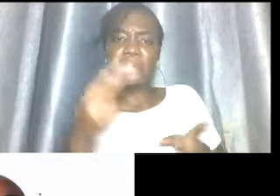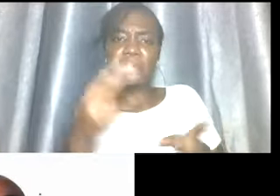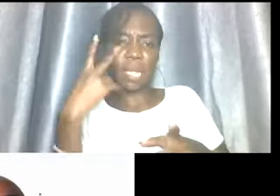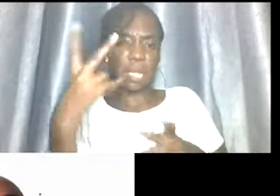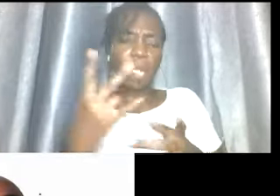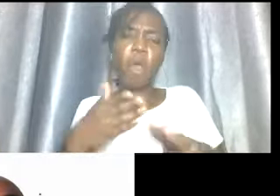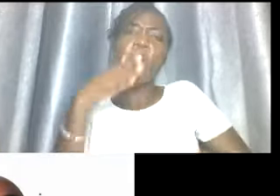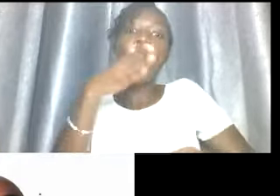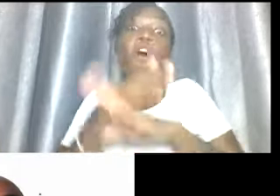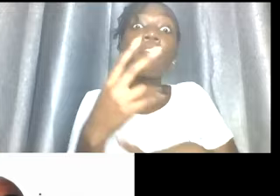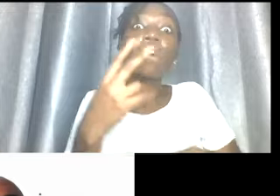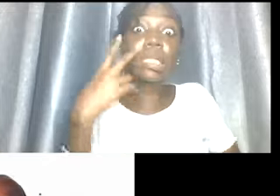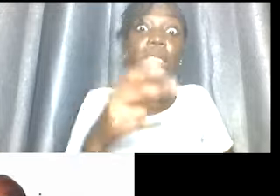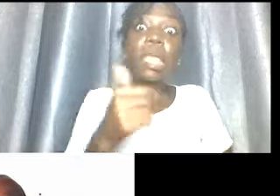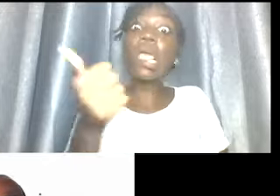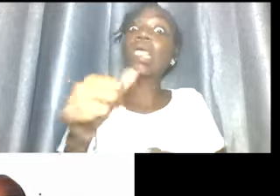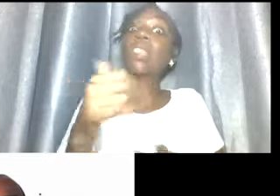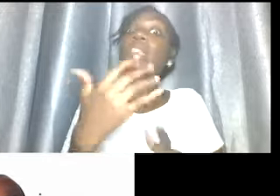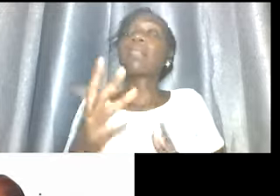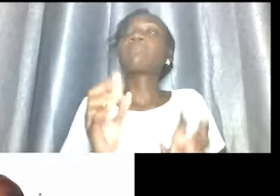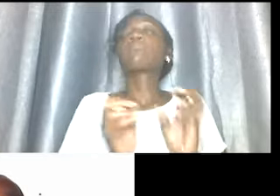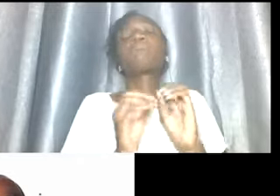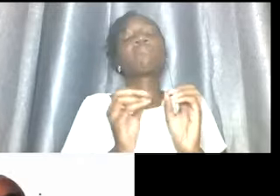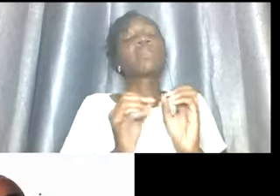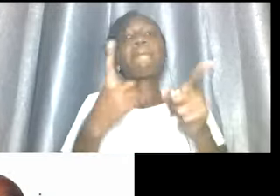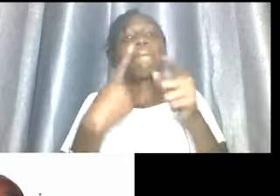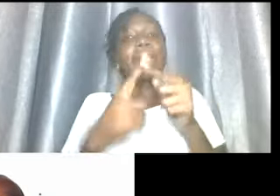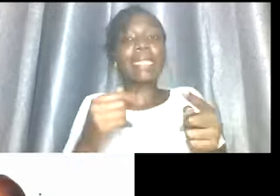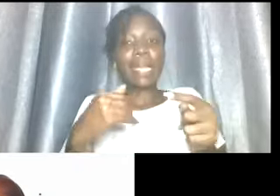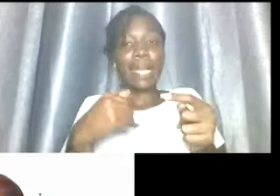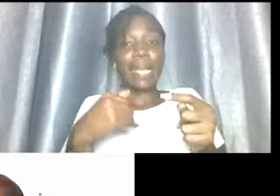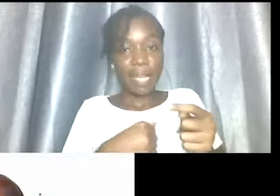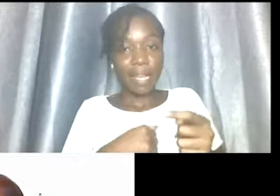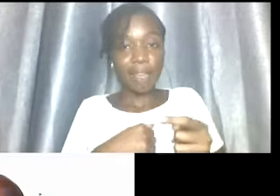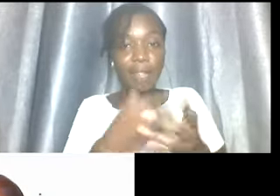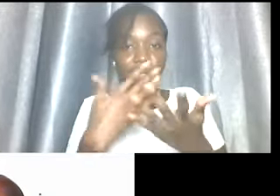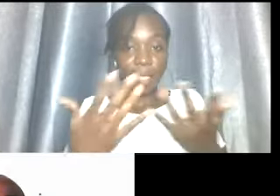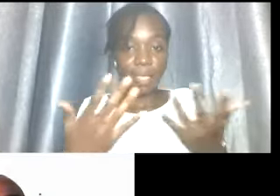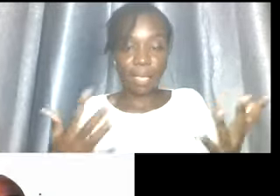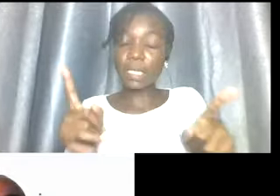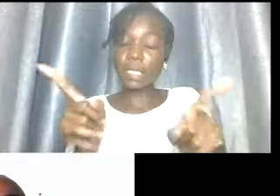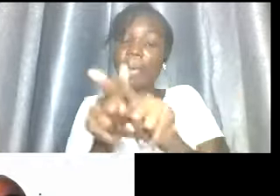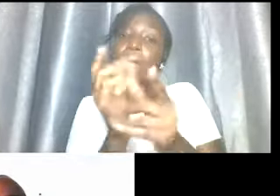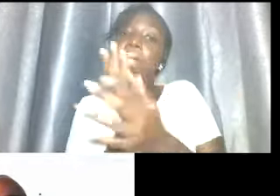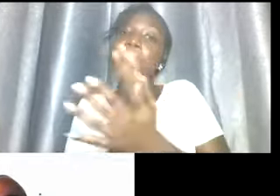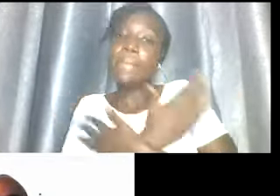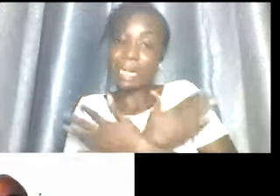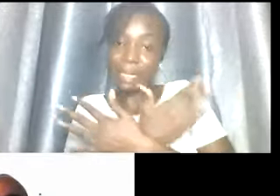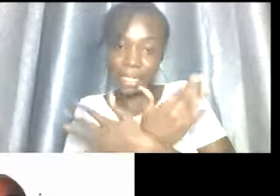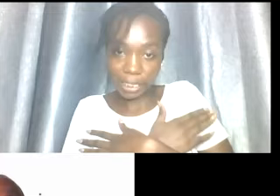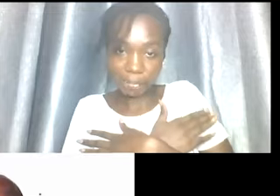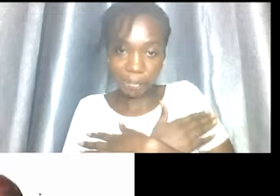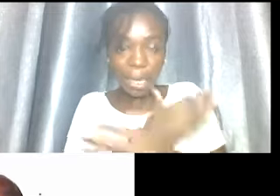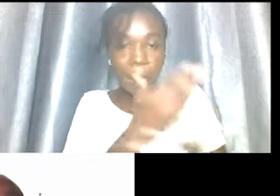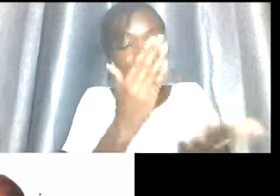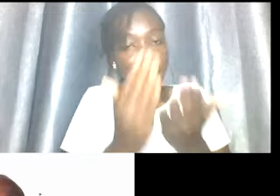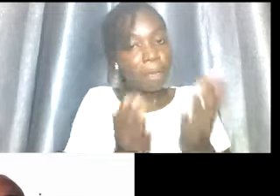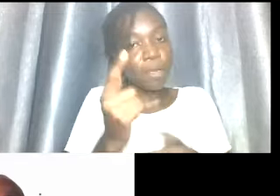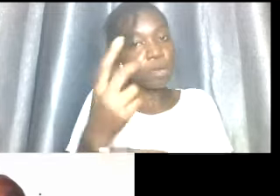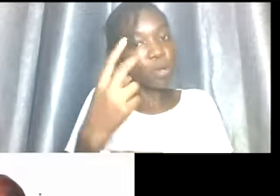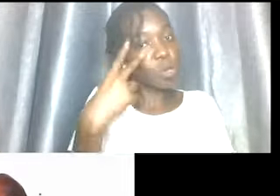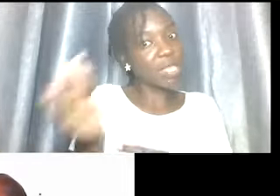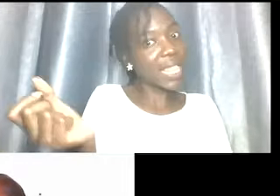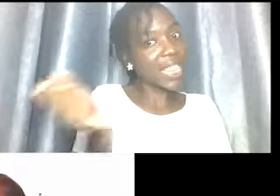I look at any relationship as a partnership. So even though you may be paying me a salary, it